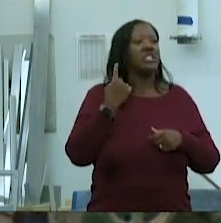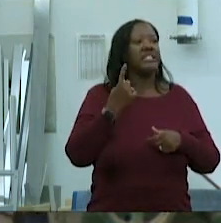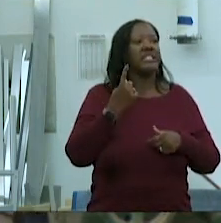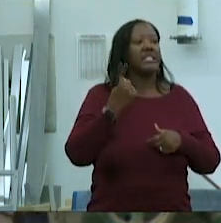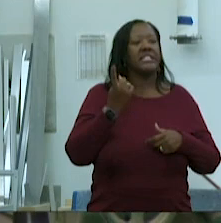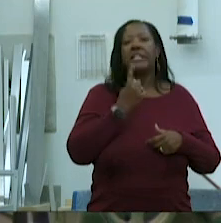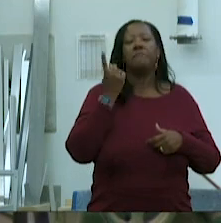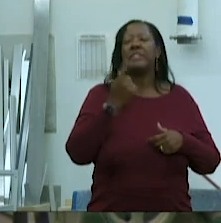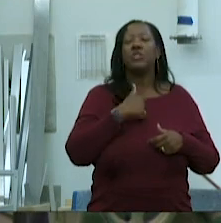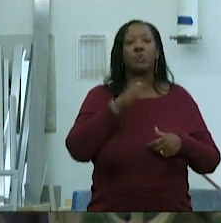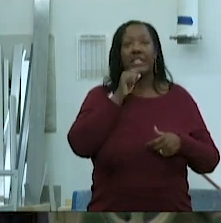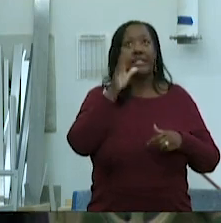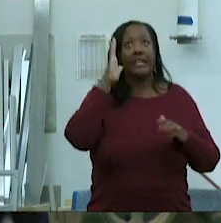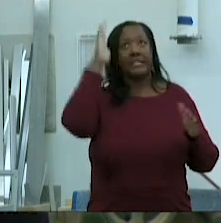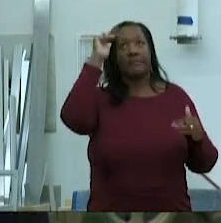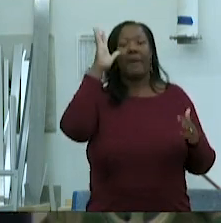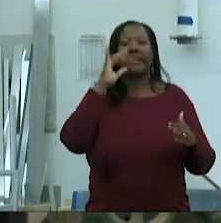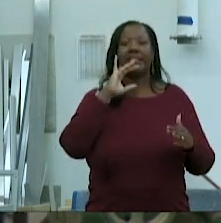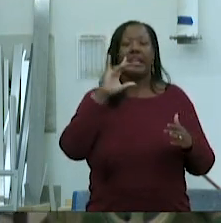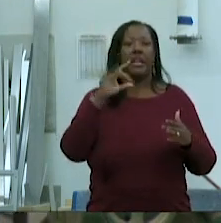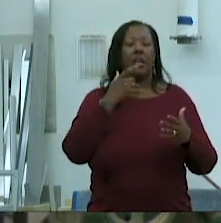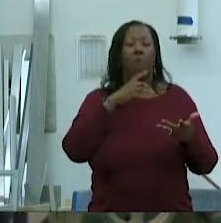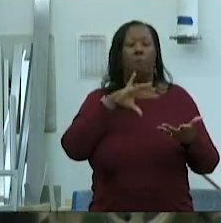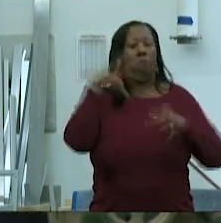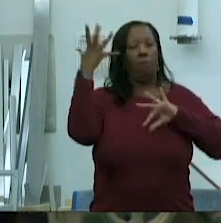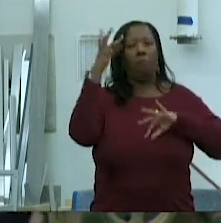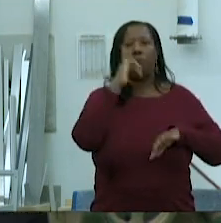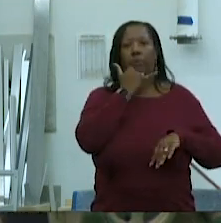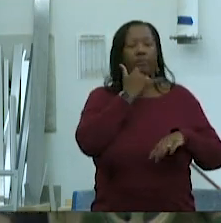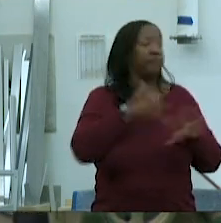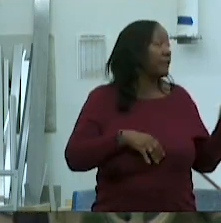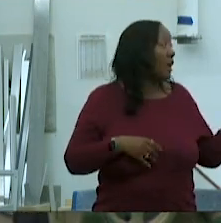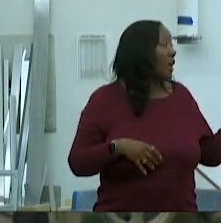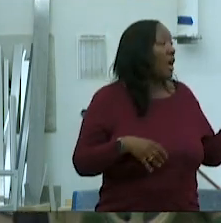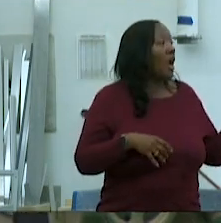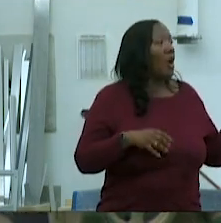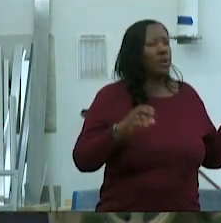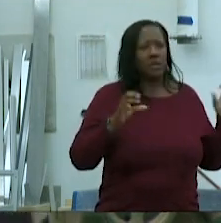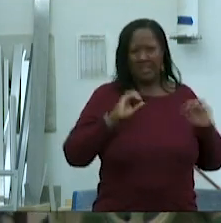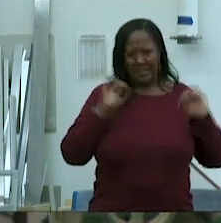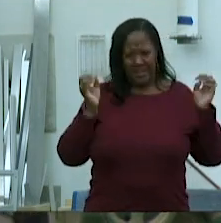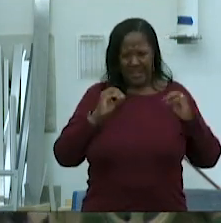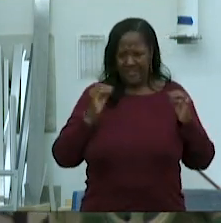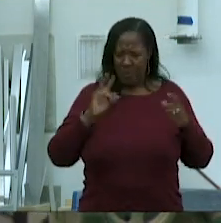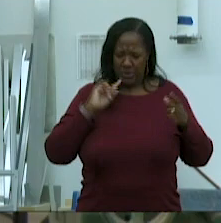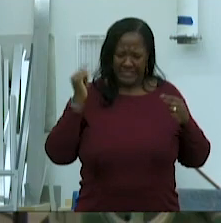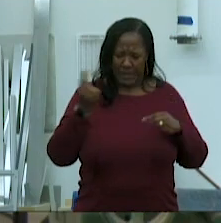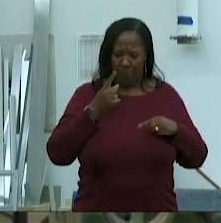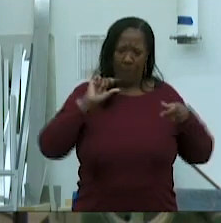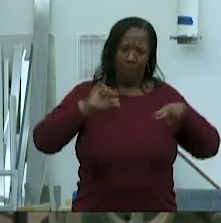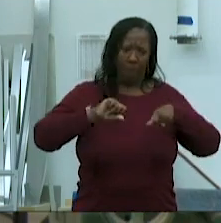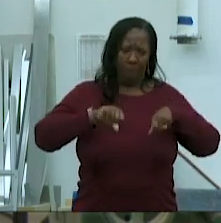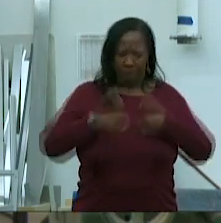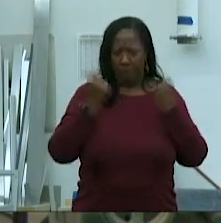you didn't anticipate. Man, I don't think we've had anything that dramatic.